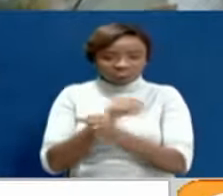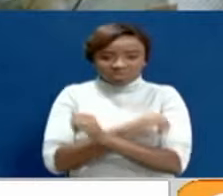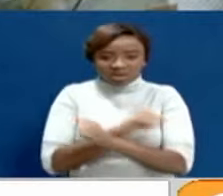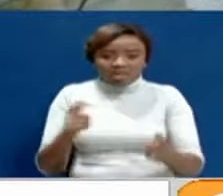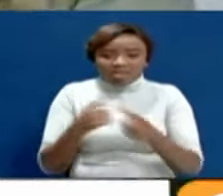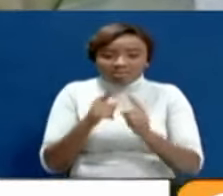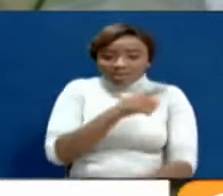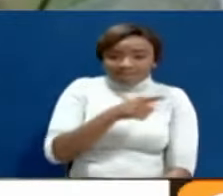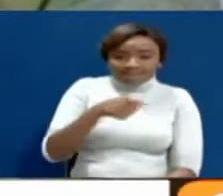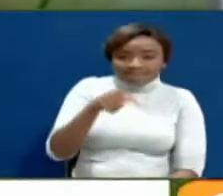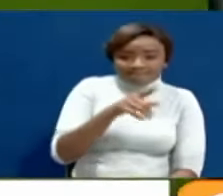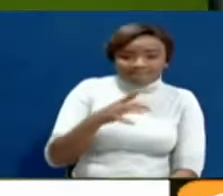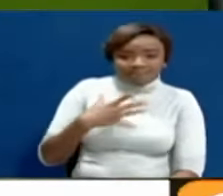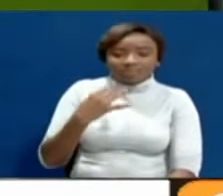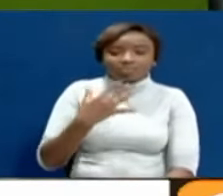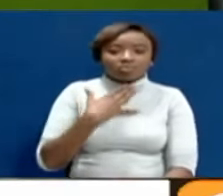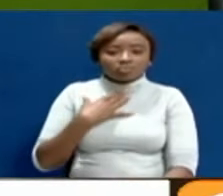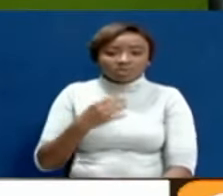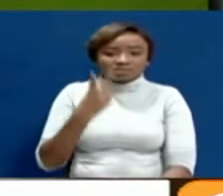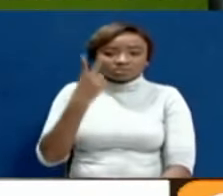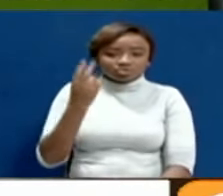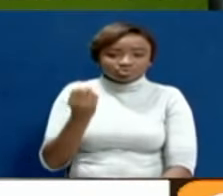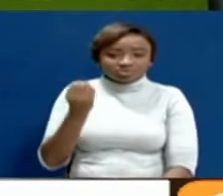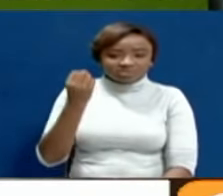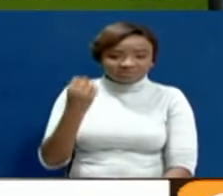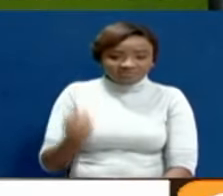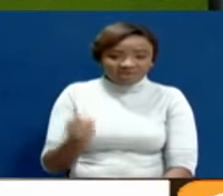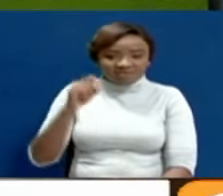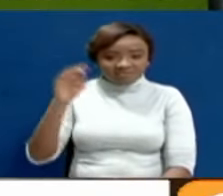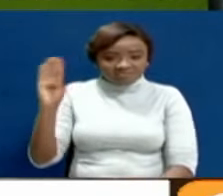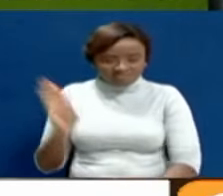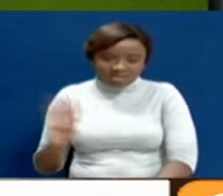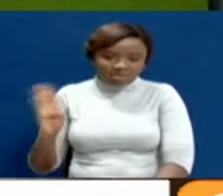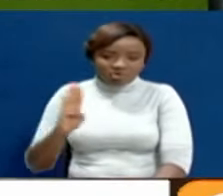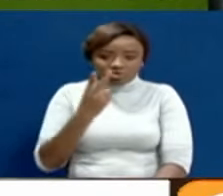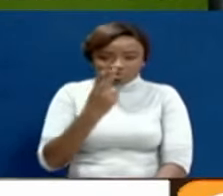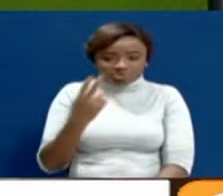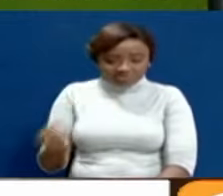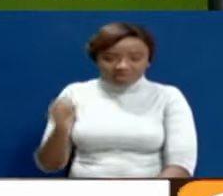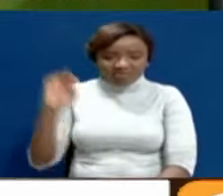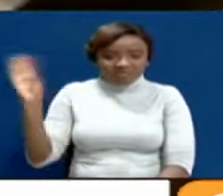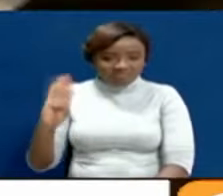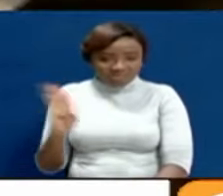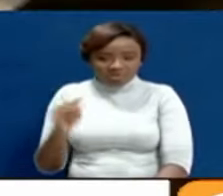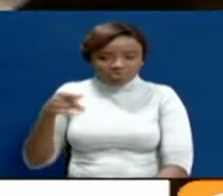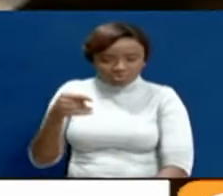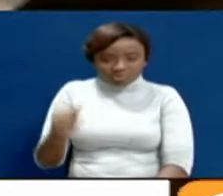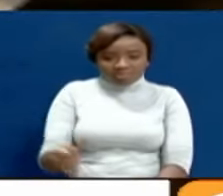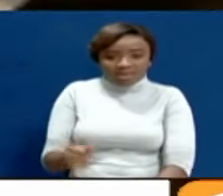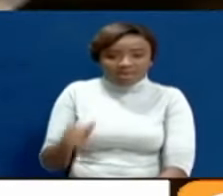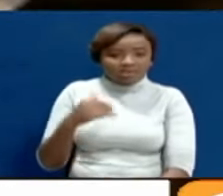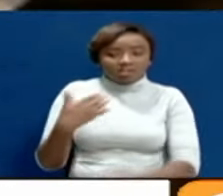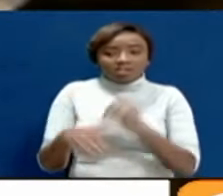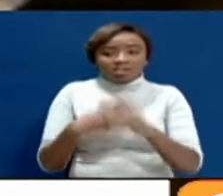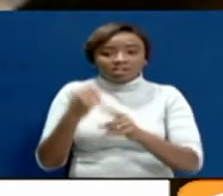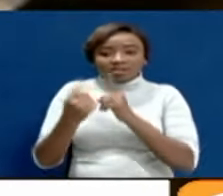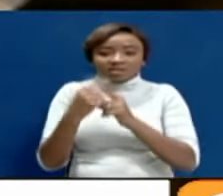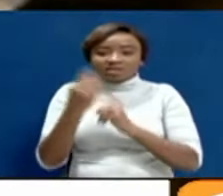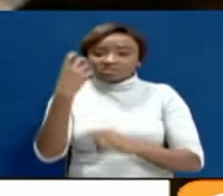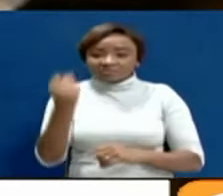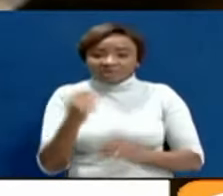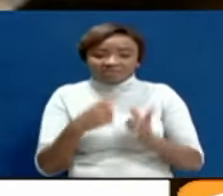plaintiffs at the time were seeking over 25 billion shillings in compensation. 5 years would